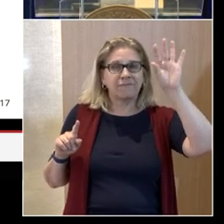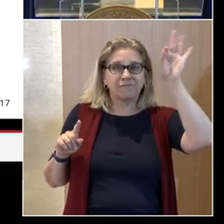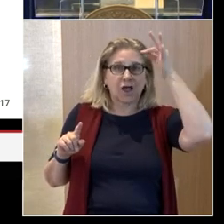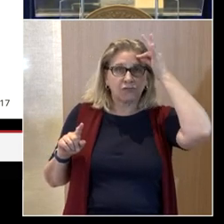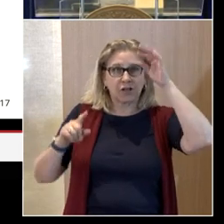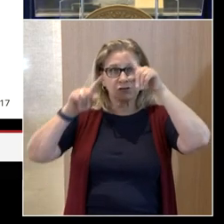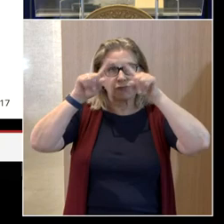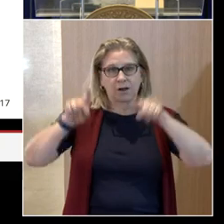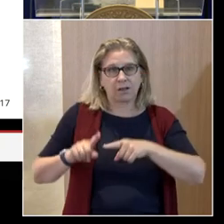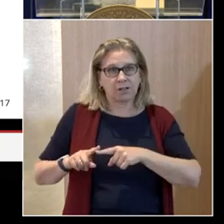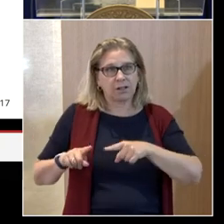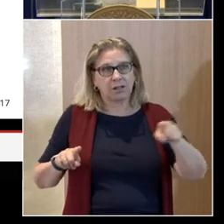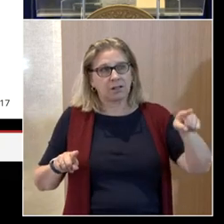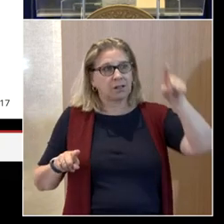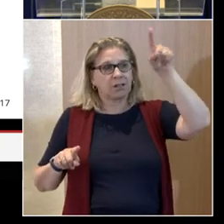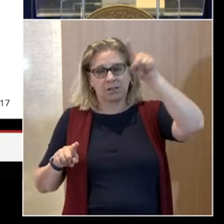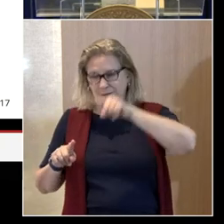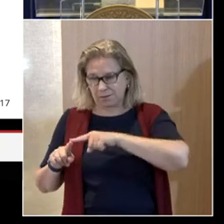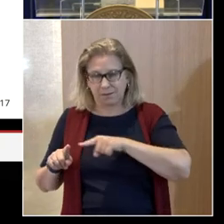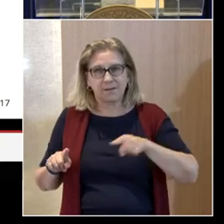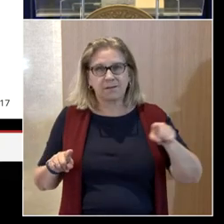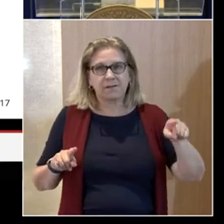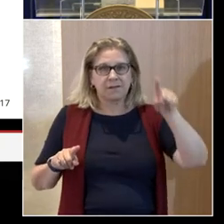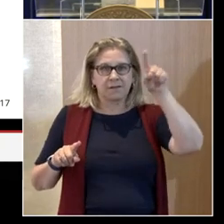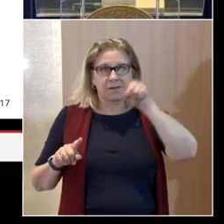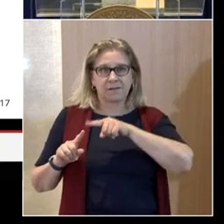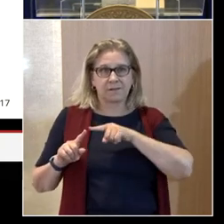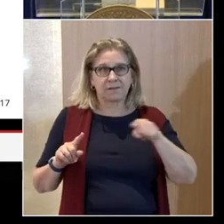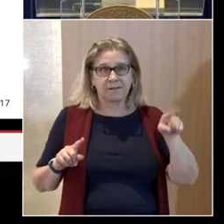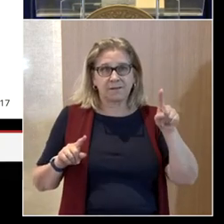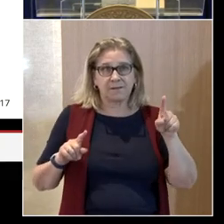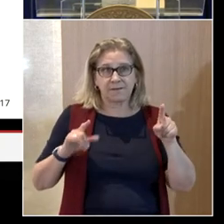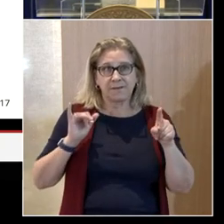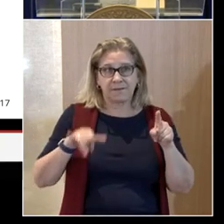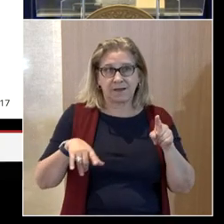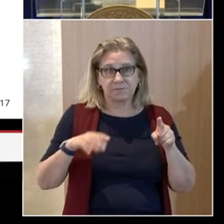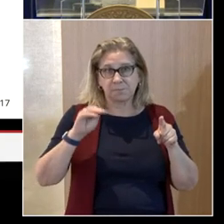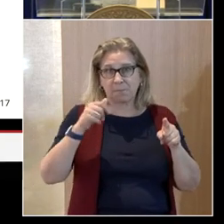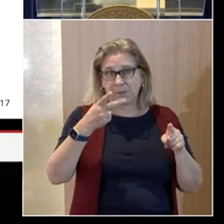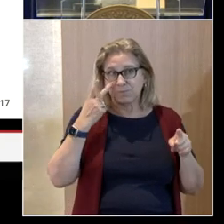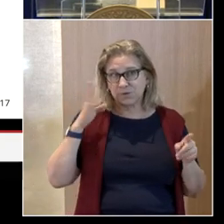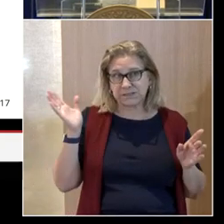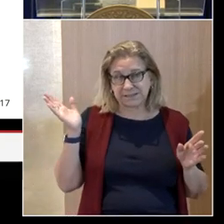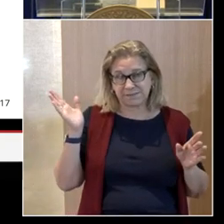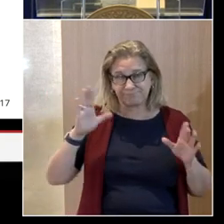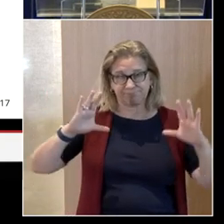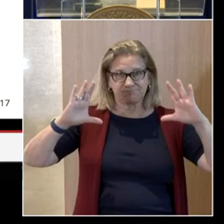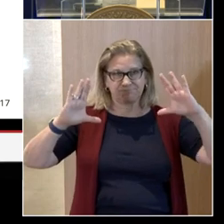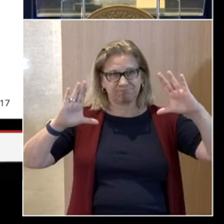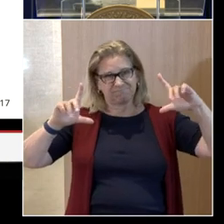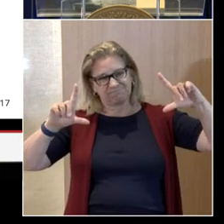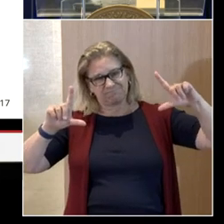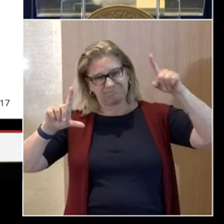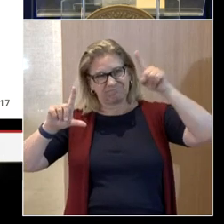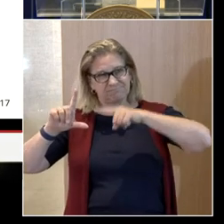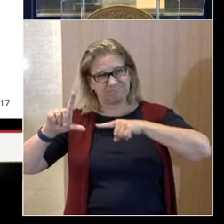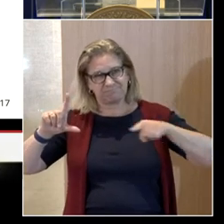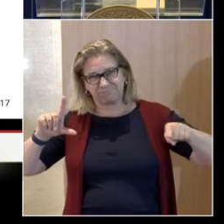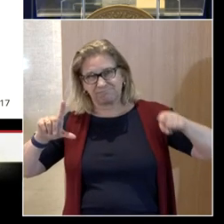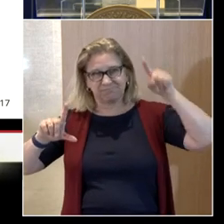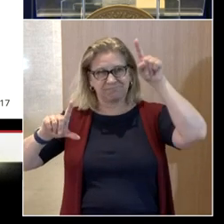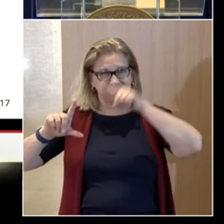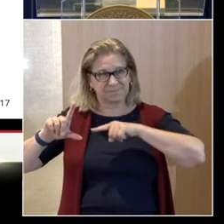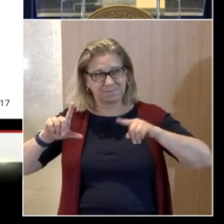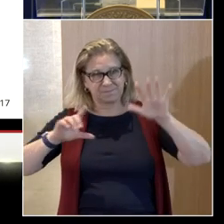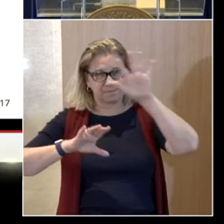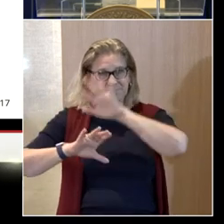I think what's important to note is that is our broader, that is an area that we, that's kind of our main focus, but we have these two incredible